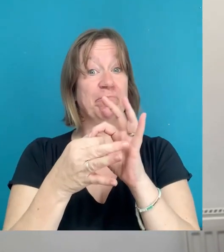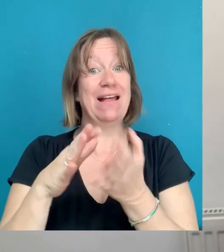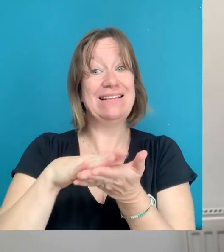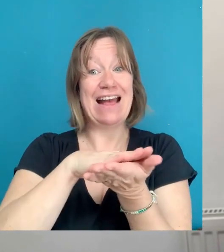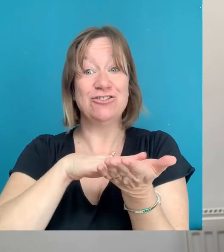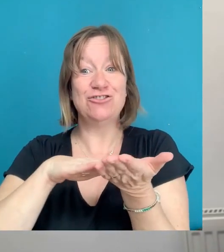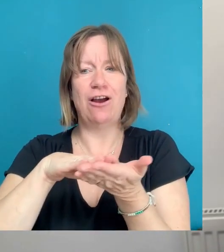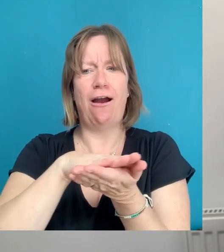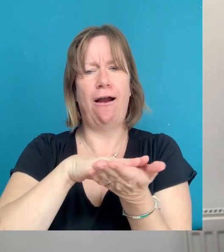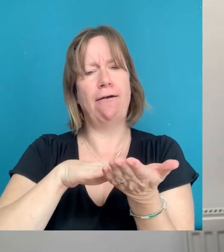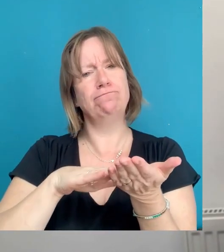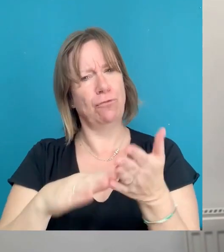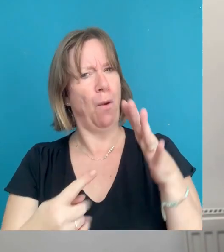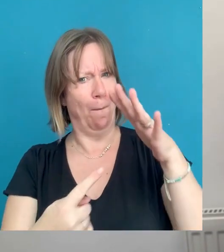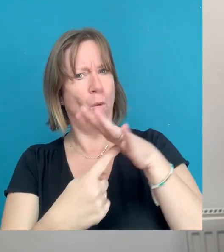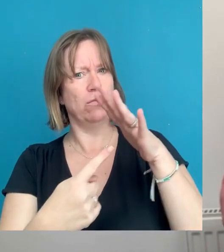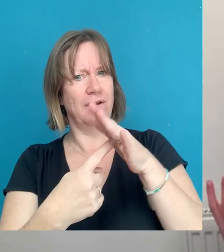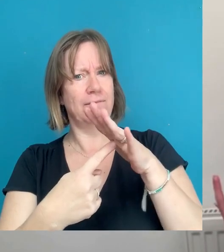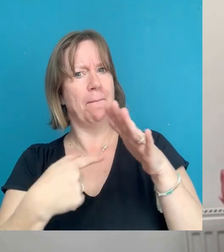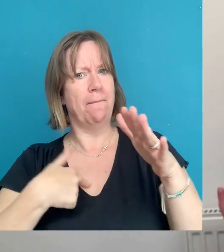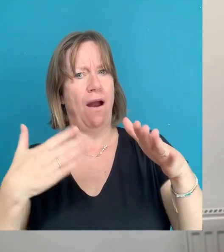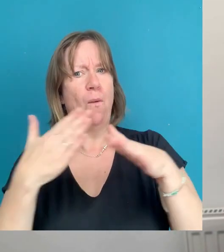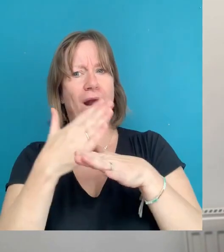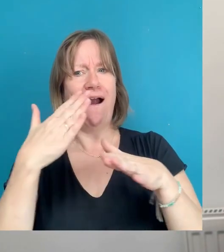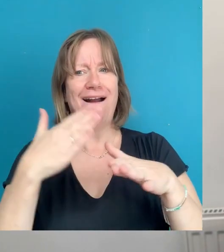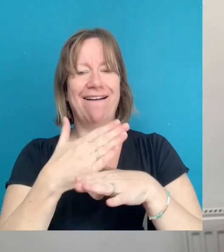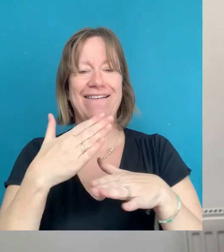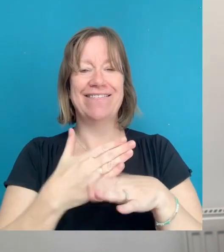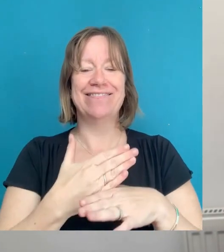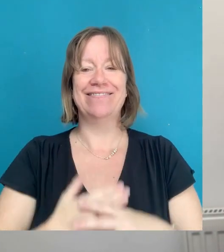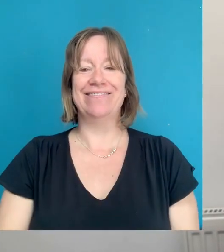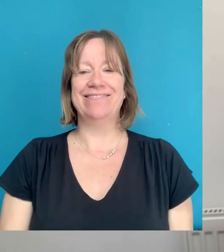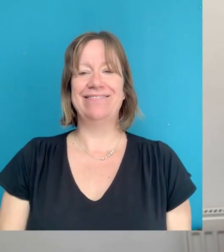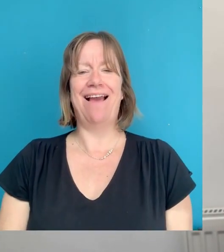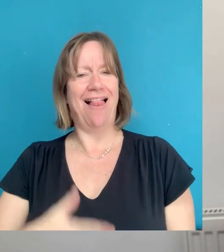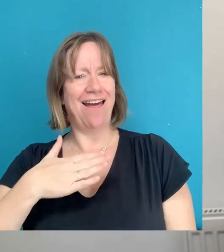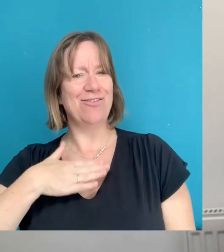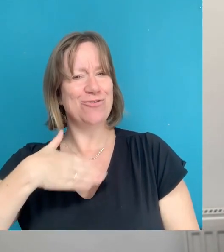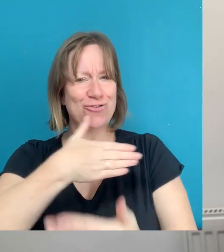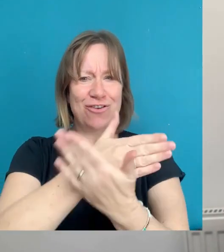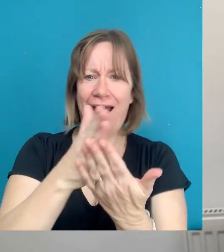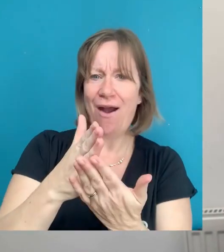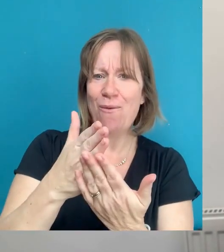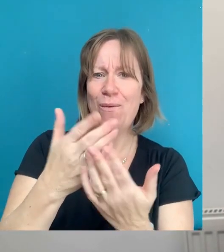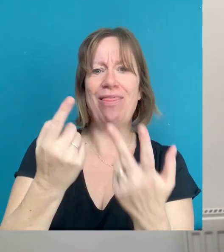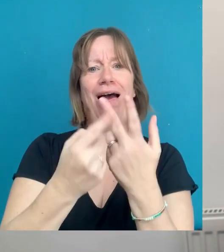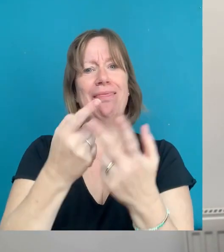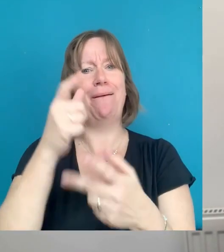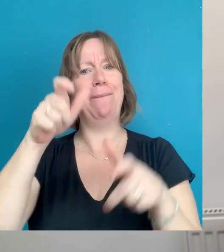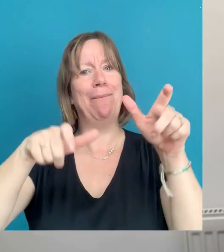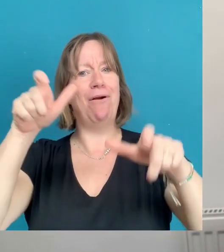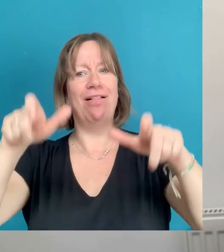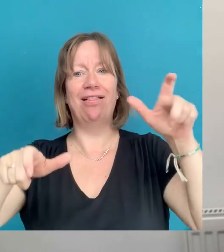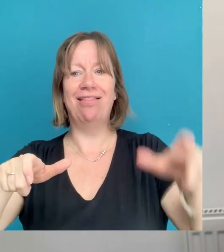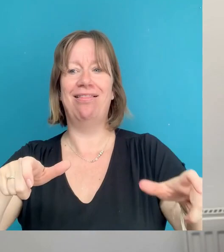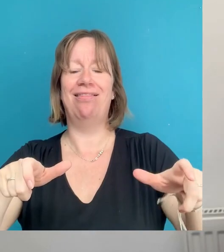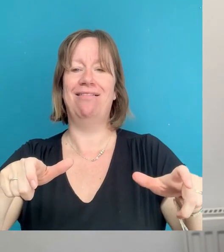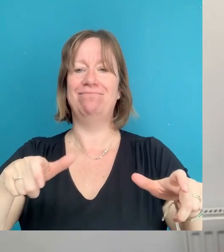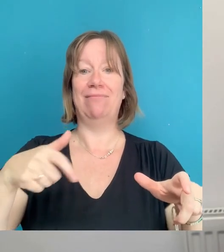Again, everything's about texture. It's a really important element of my practice. And I like to share that with other